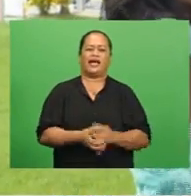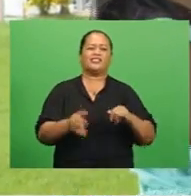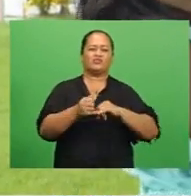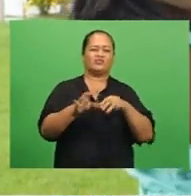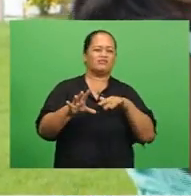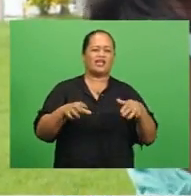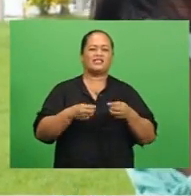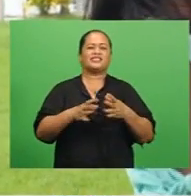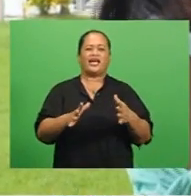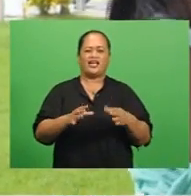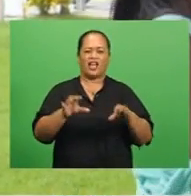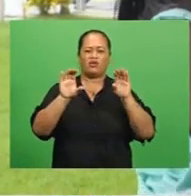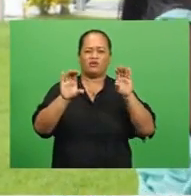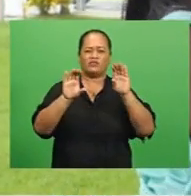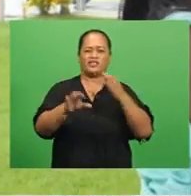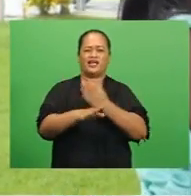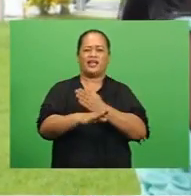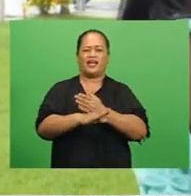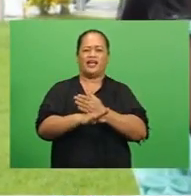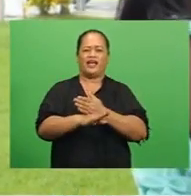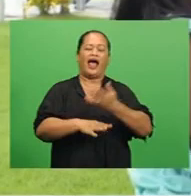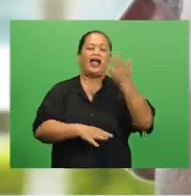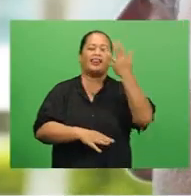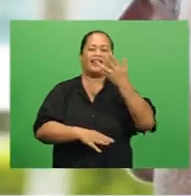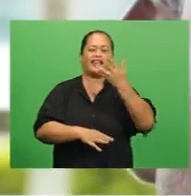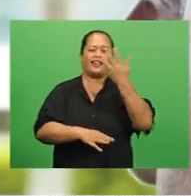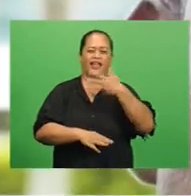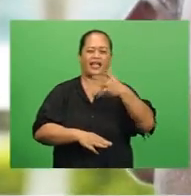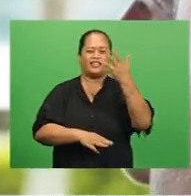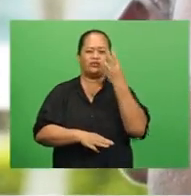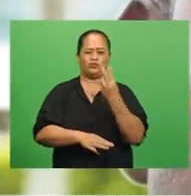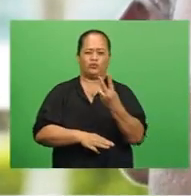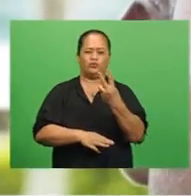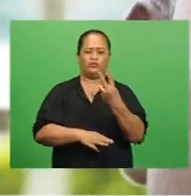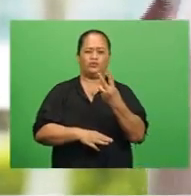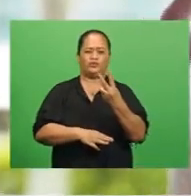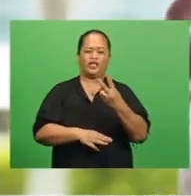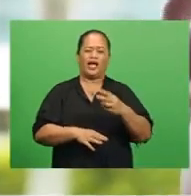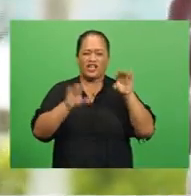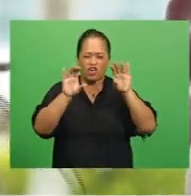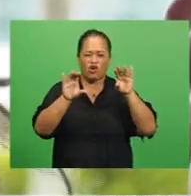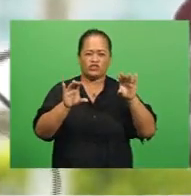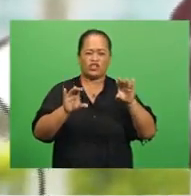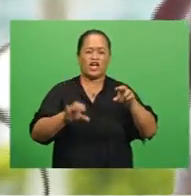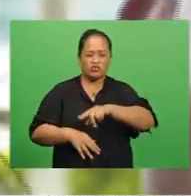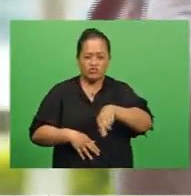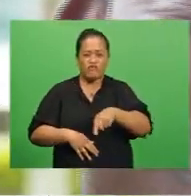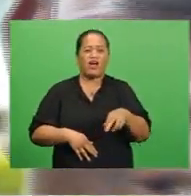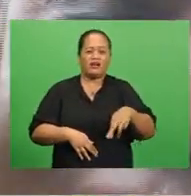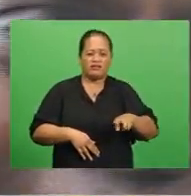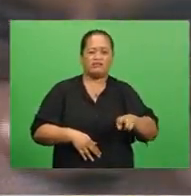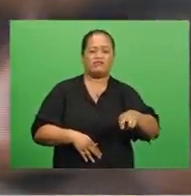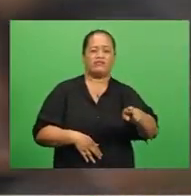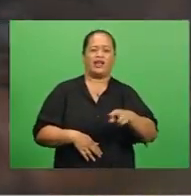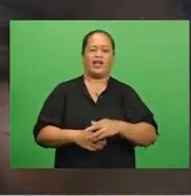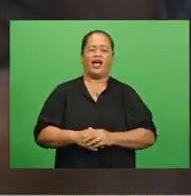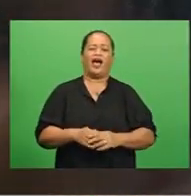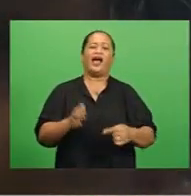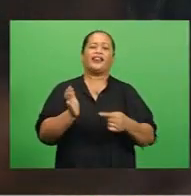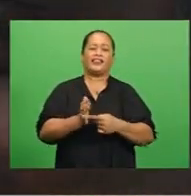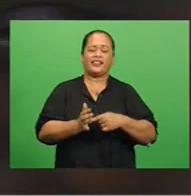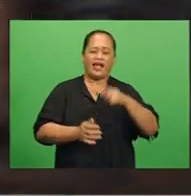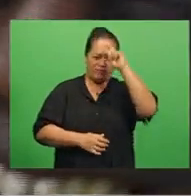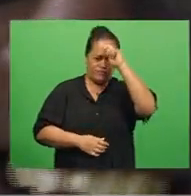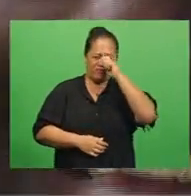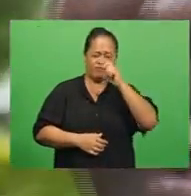in 1992 and has since coached the Suva, Rewa, Tavua, Lautoka and Nadi district teams. He held his